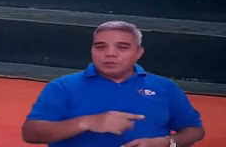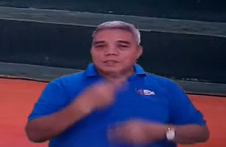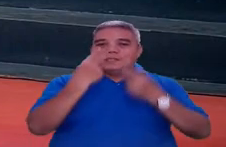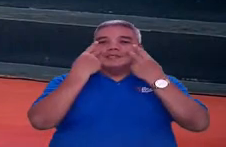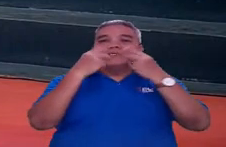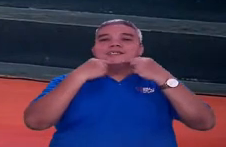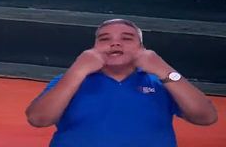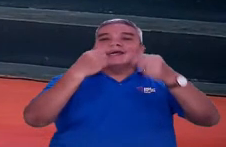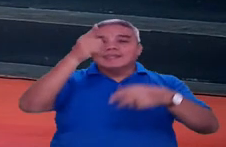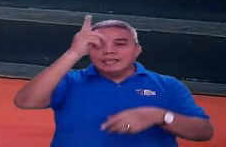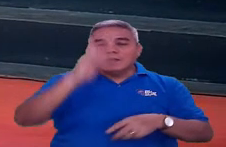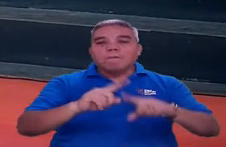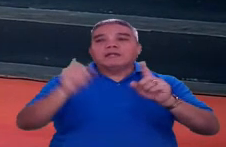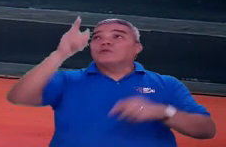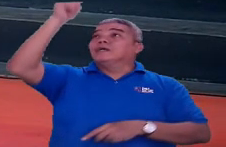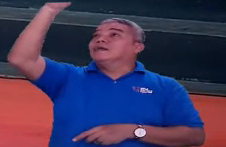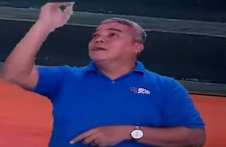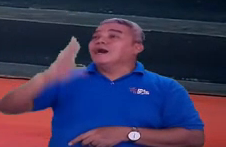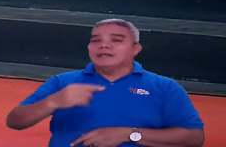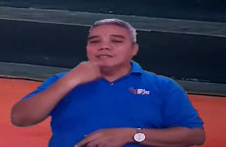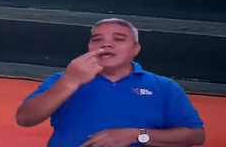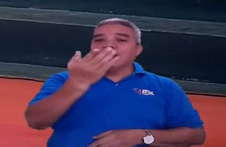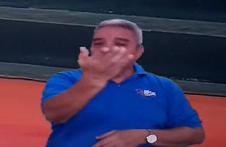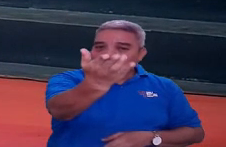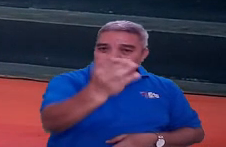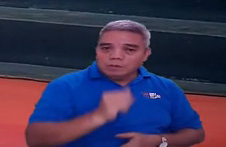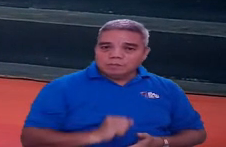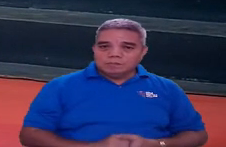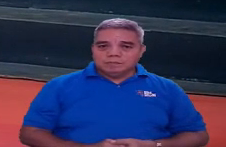see things, it's the way God sees things.